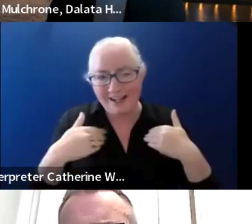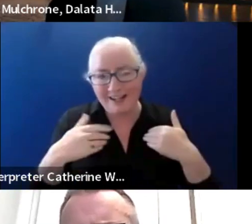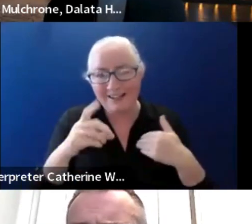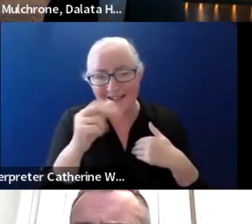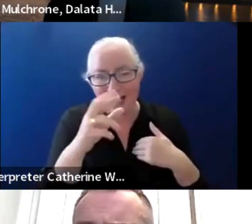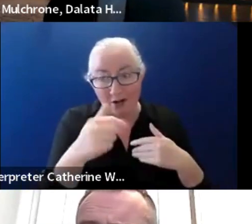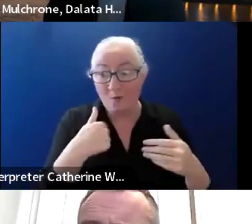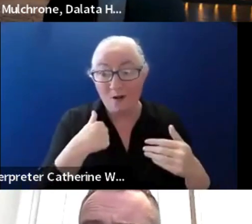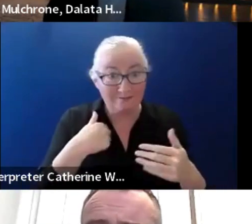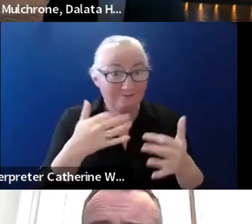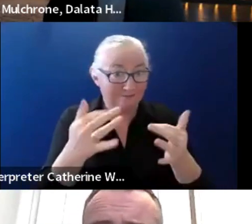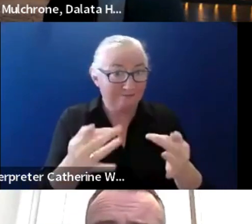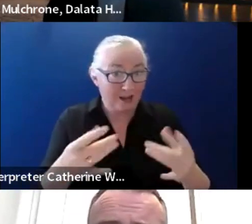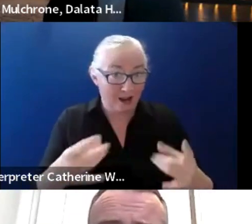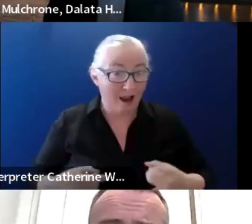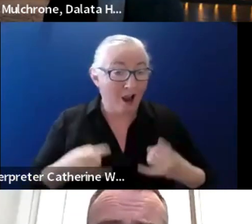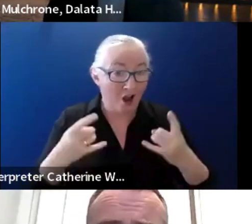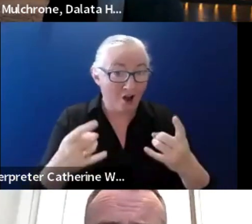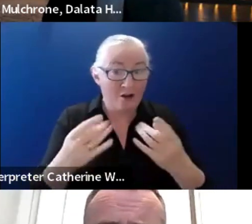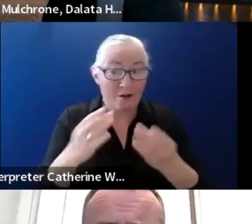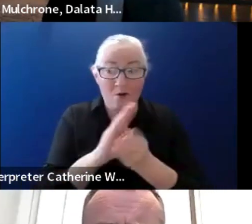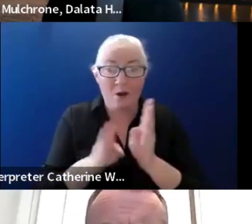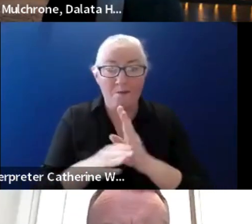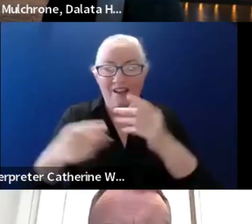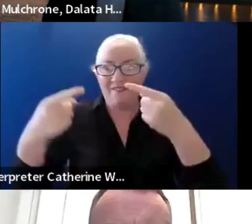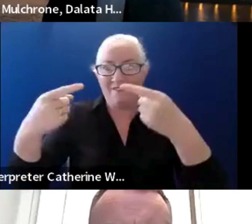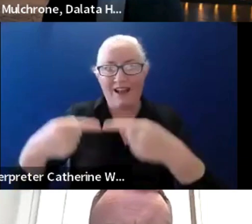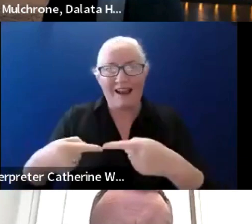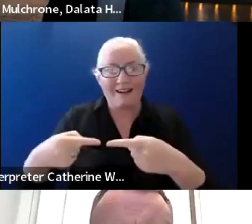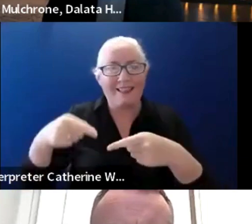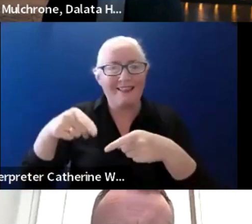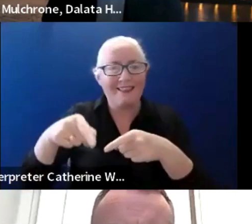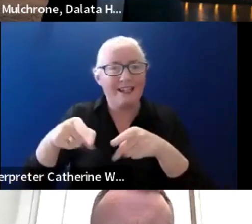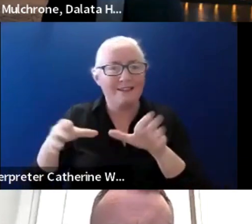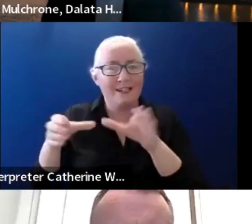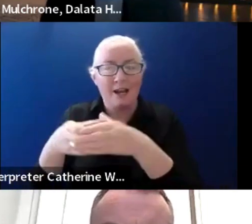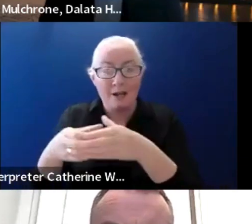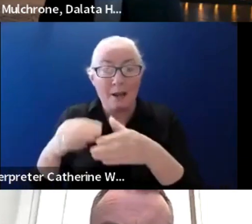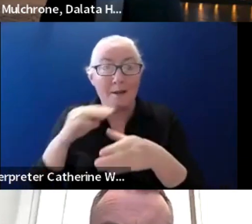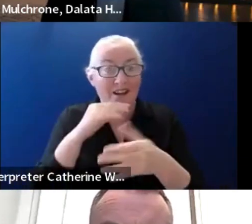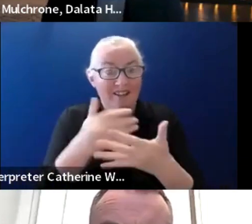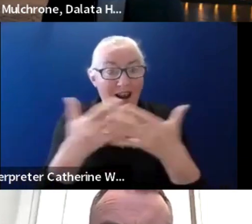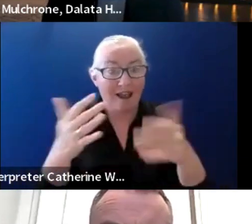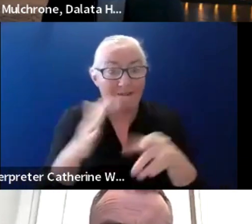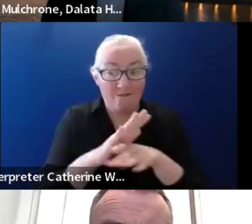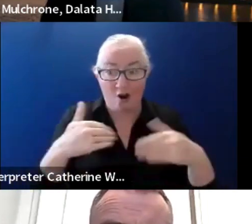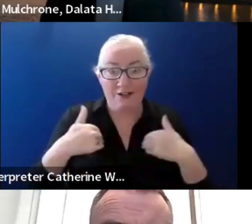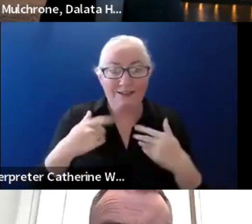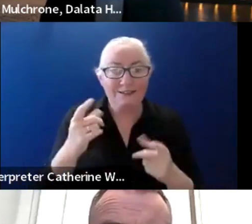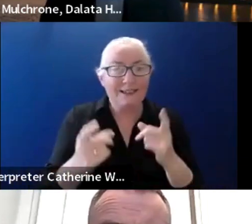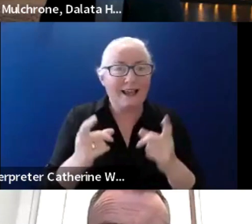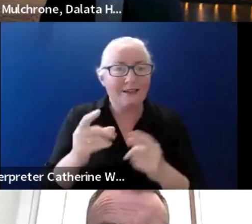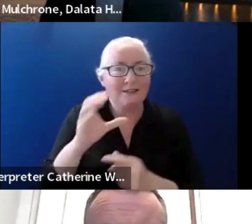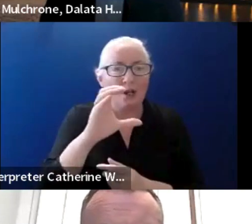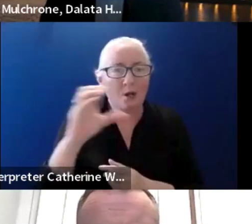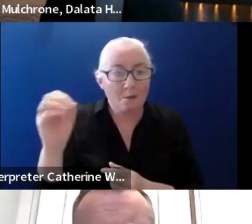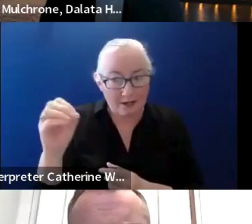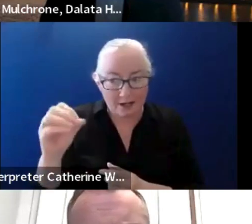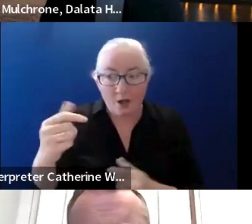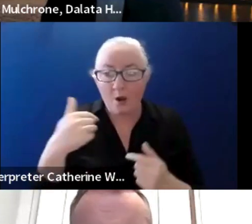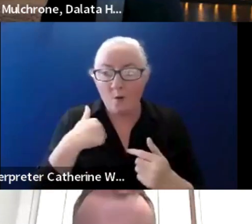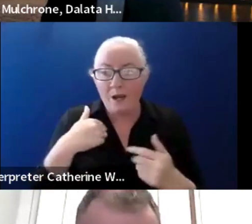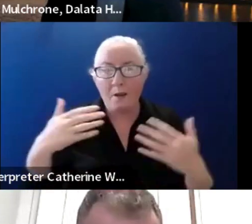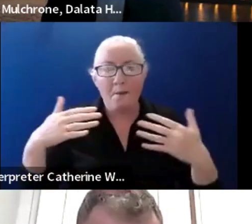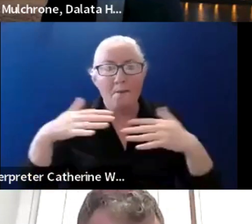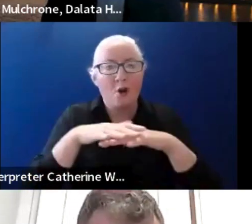were truly honoured to be a finalist in this category. It means an awful lot to us as a company. We were looking at merging